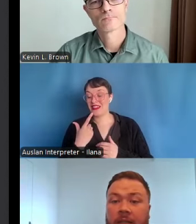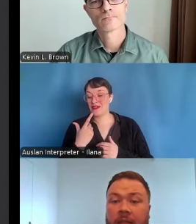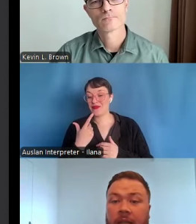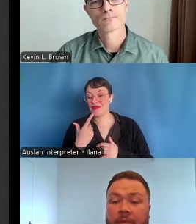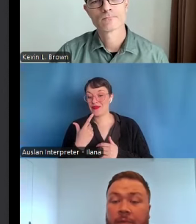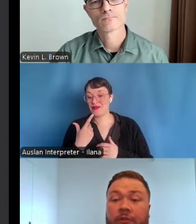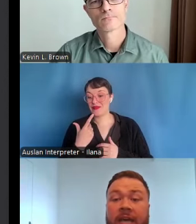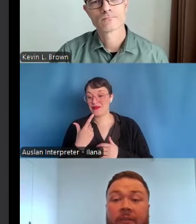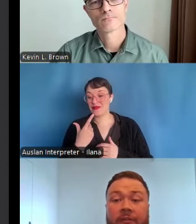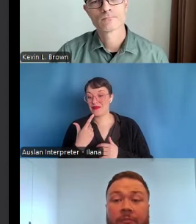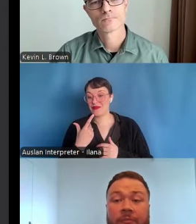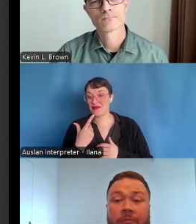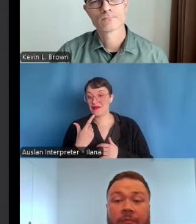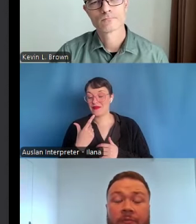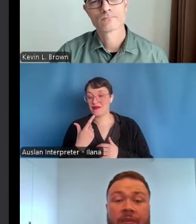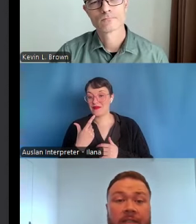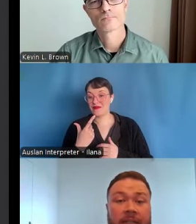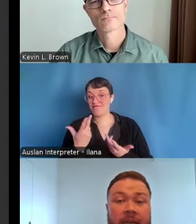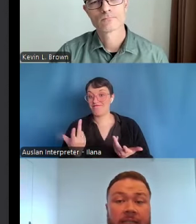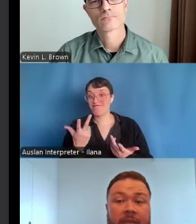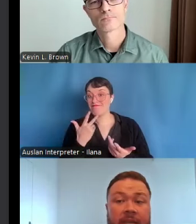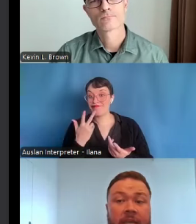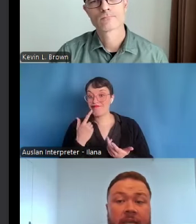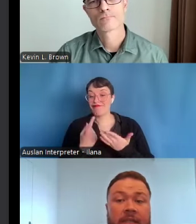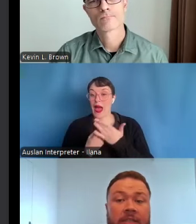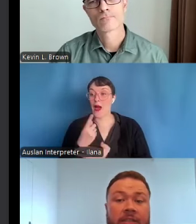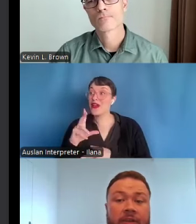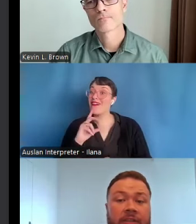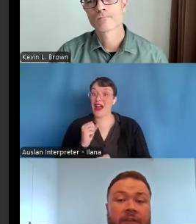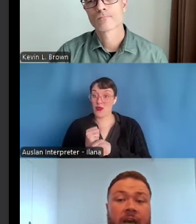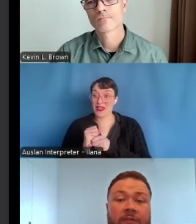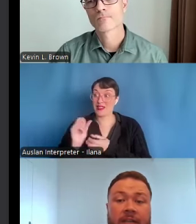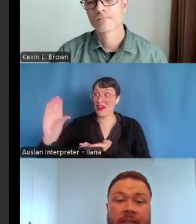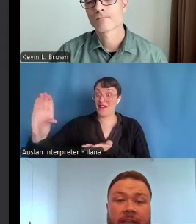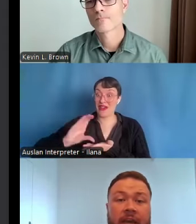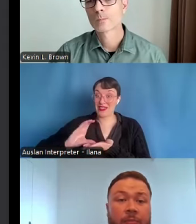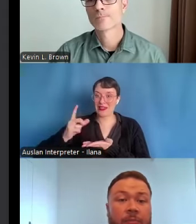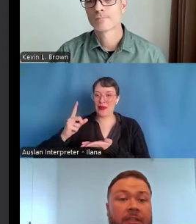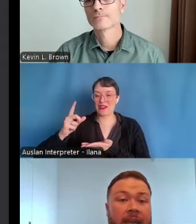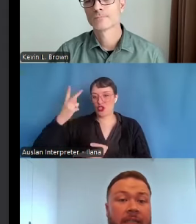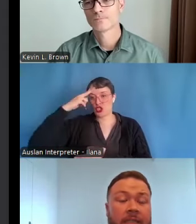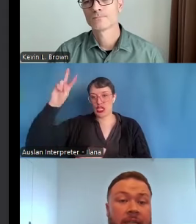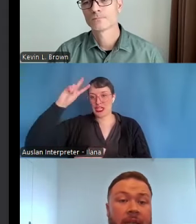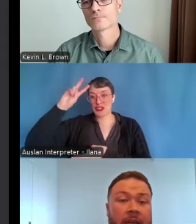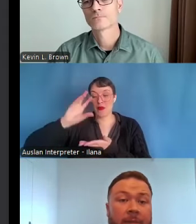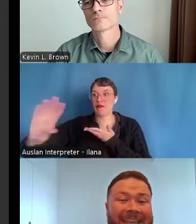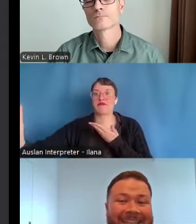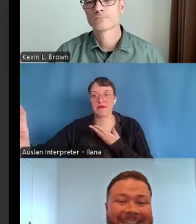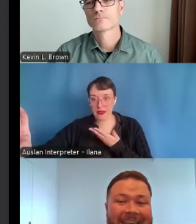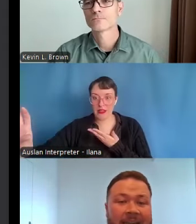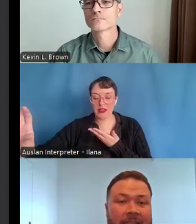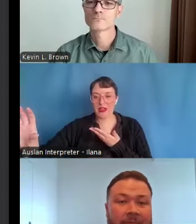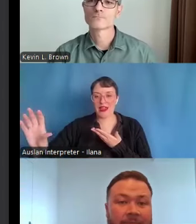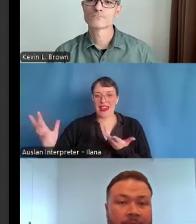uh, pulls out from funding the activity? Doesn't diversified funding help protect